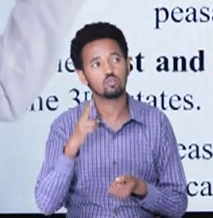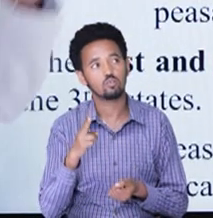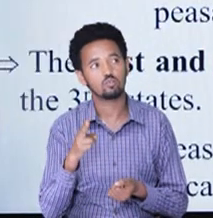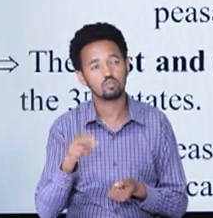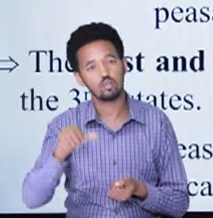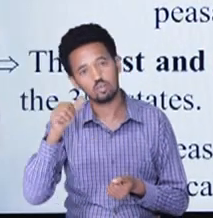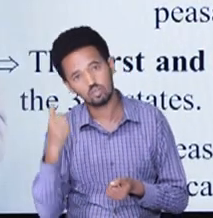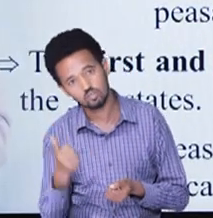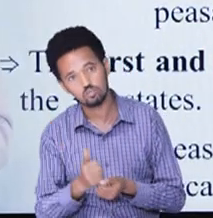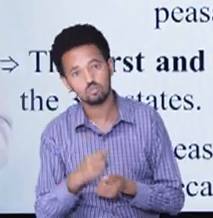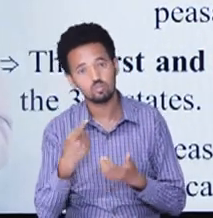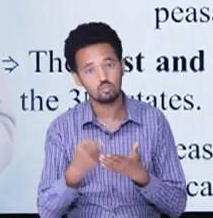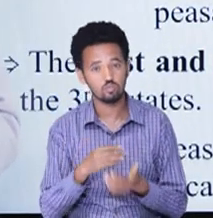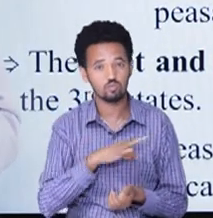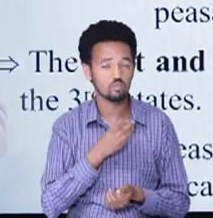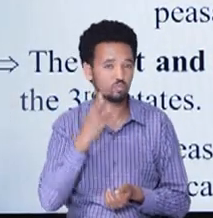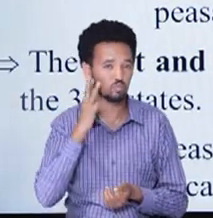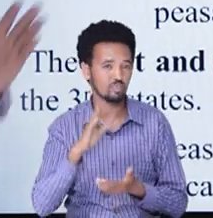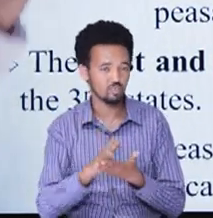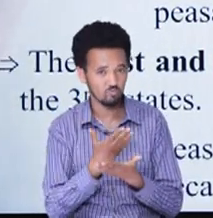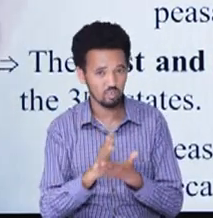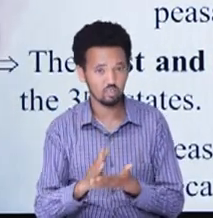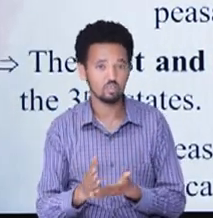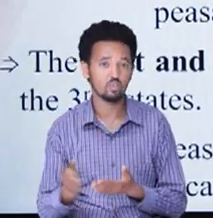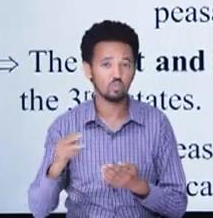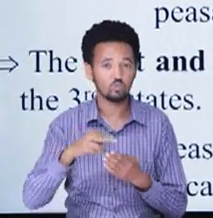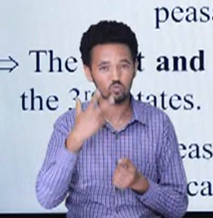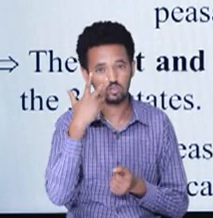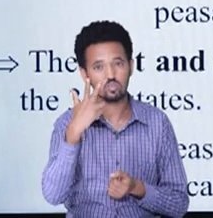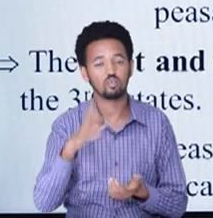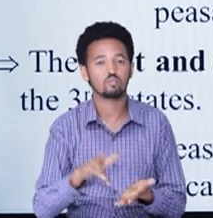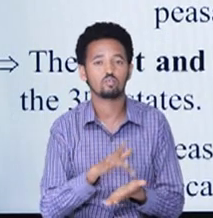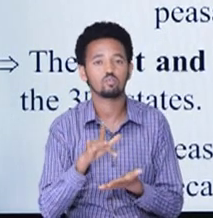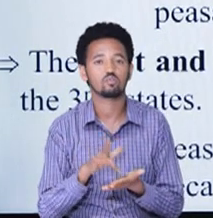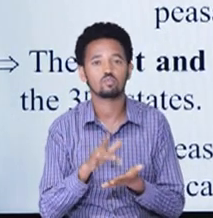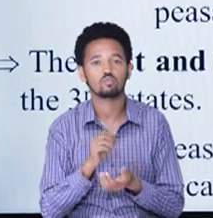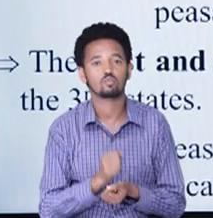the society of old regime in France was divided into three estates.